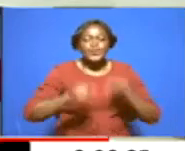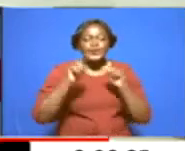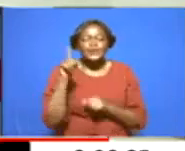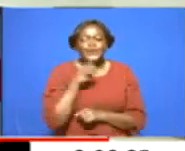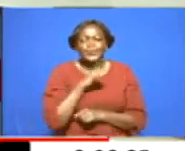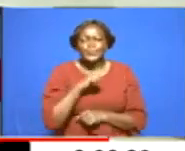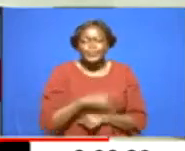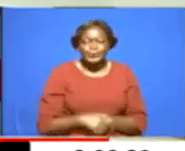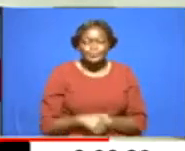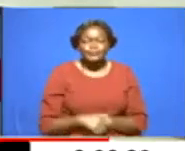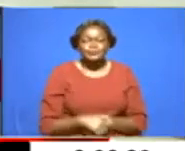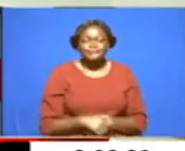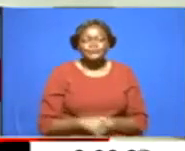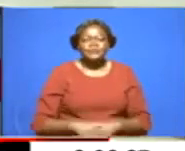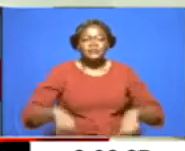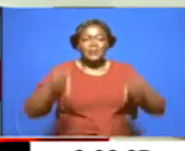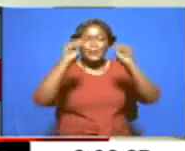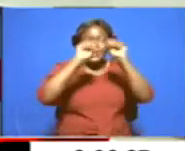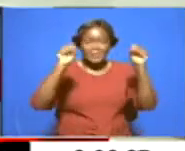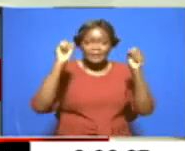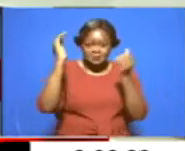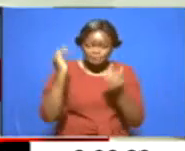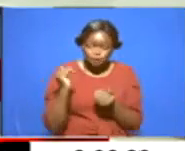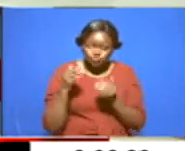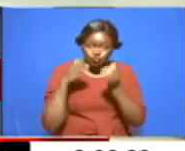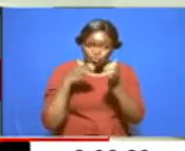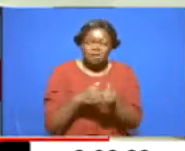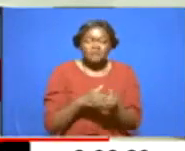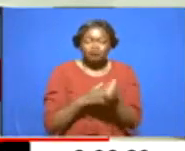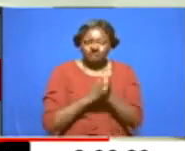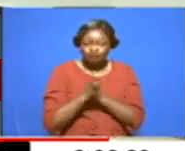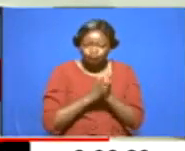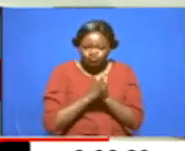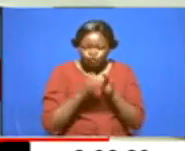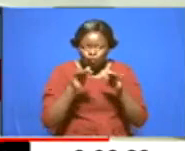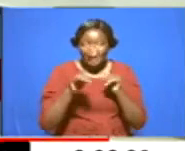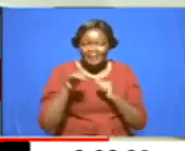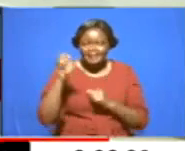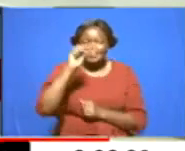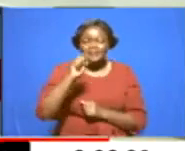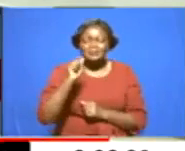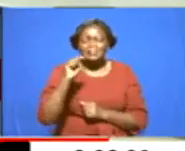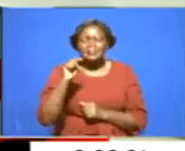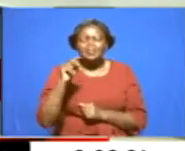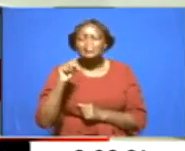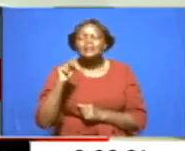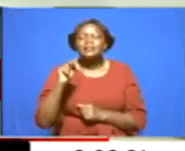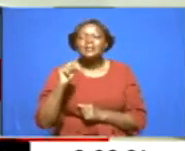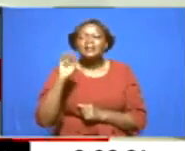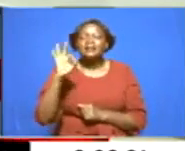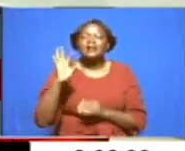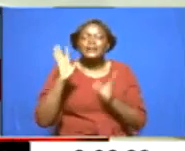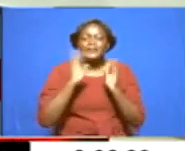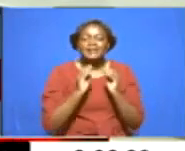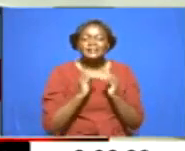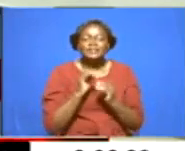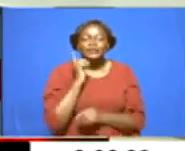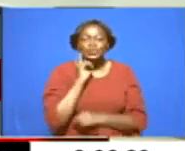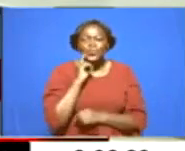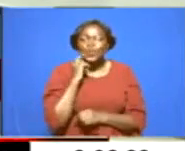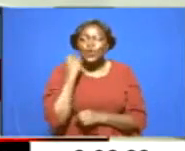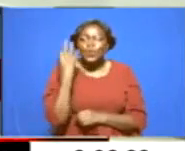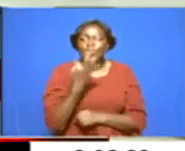His Excellency the President is expected to lead the much anticipated Sagana 3 meeting tomorrow on